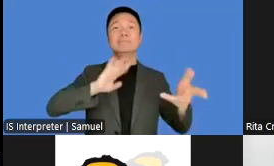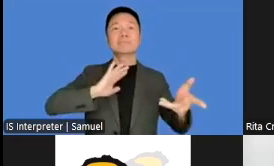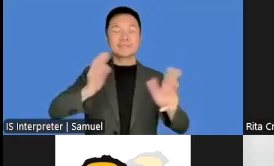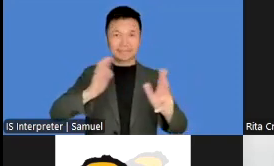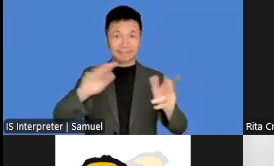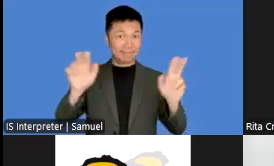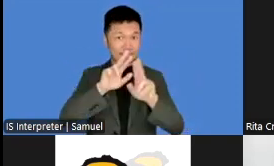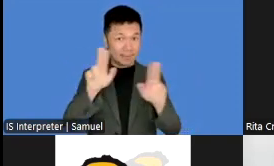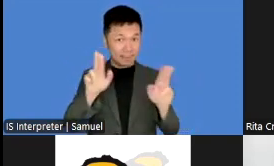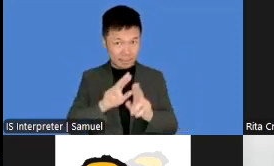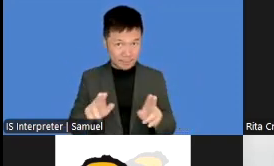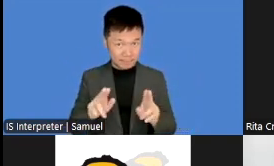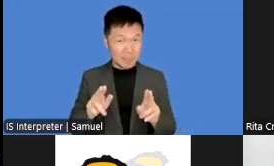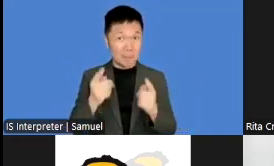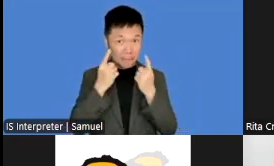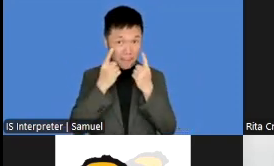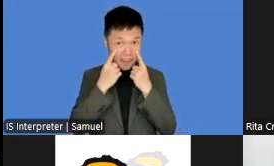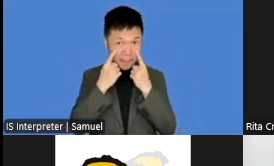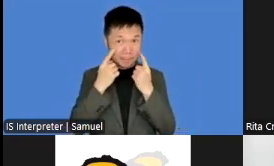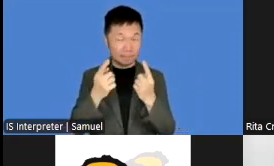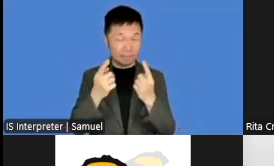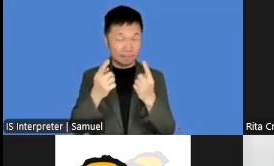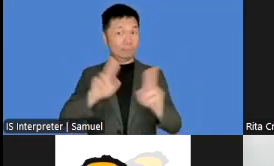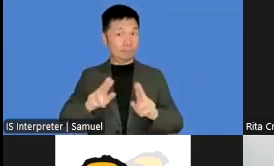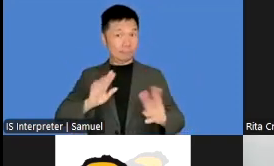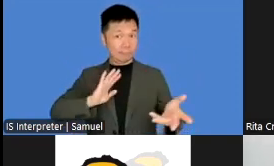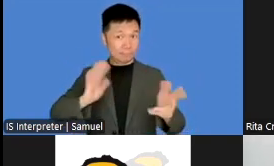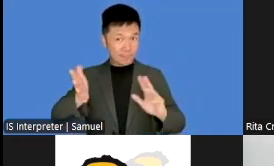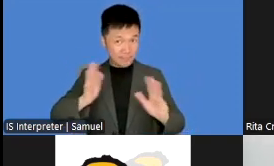see the sign language interpreters.